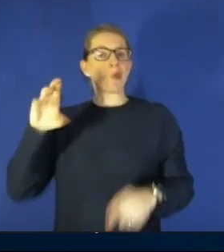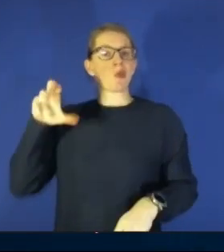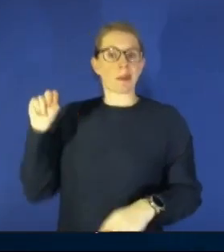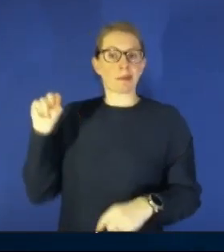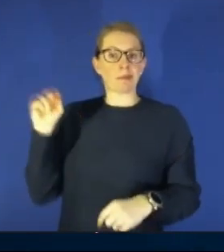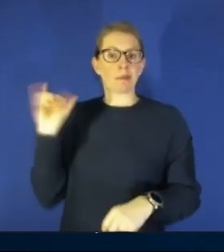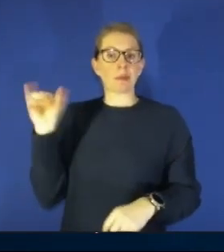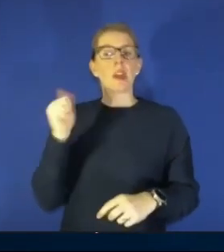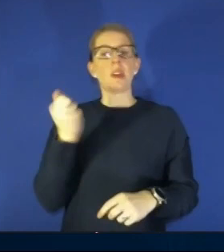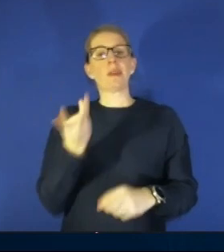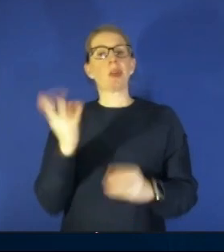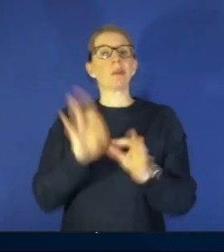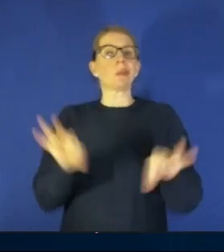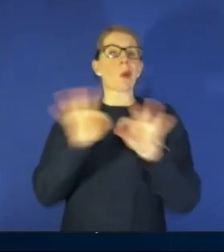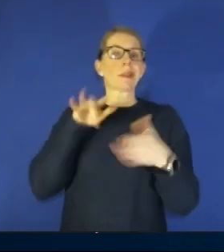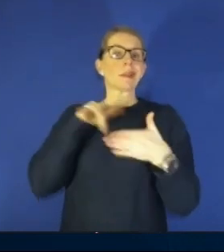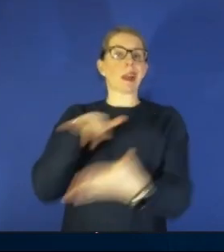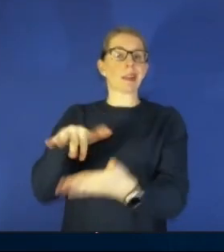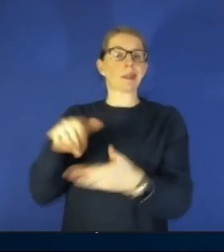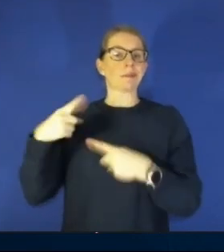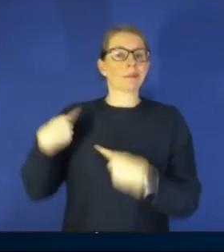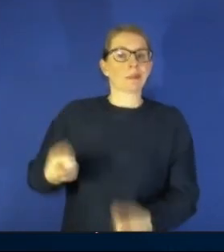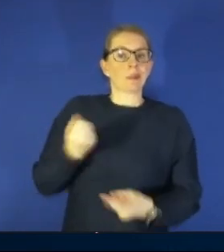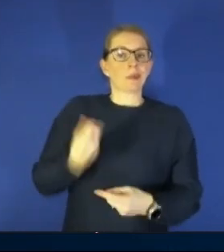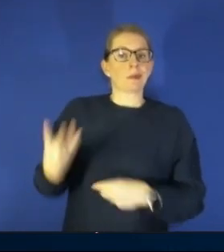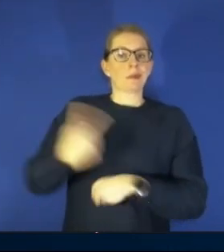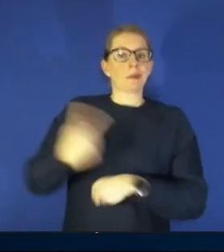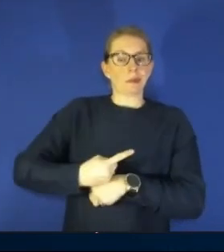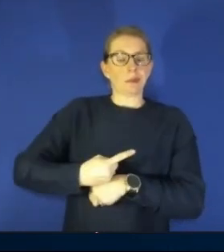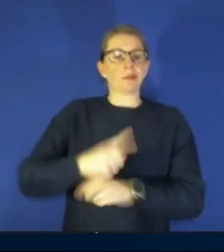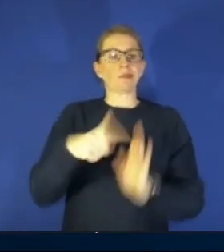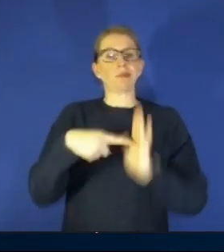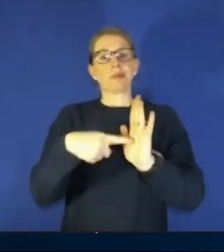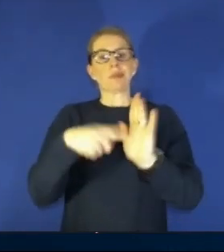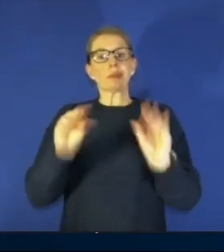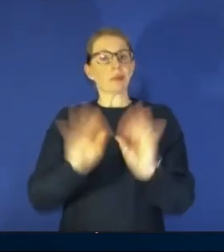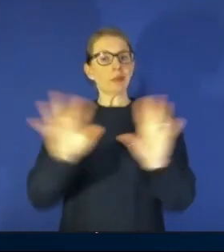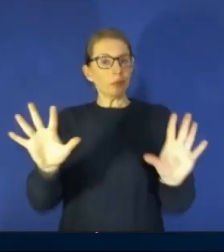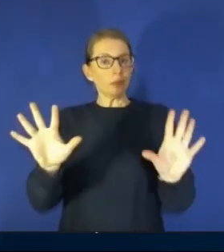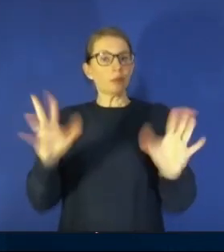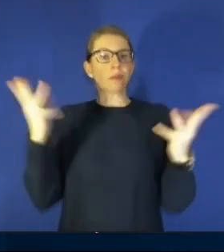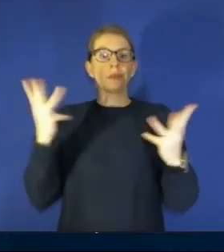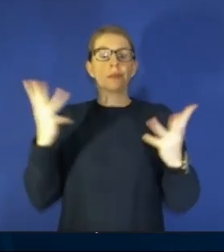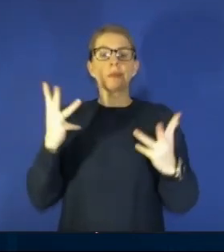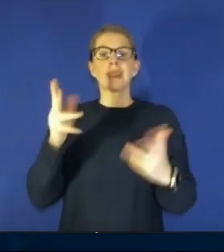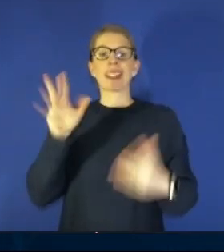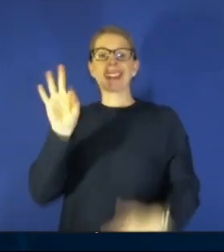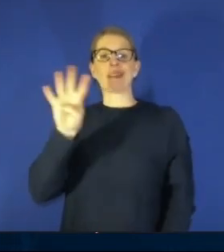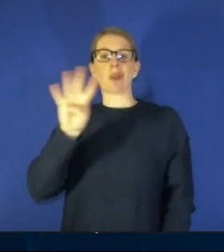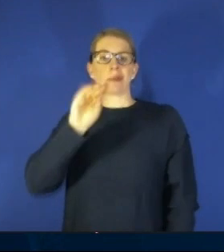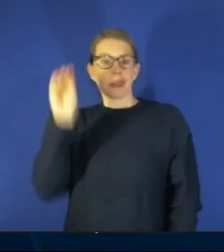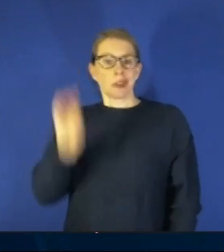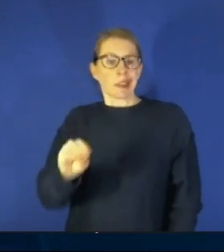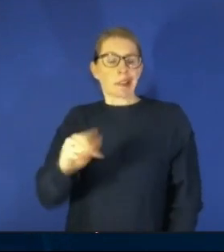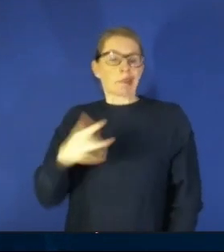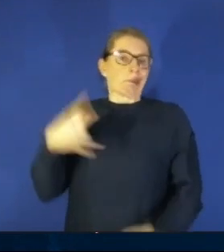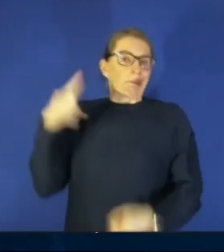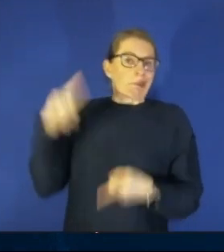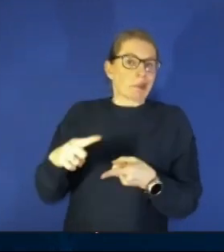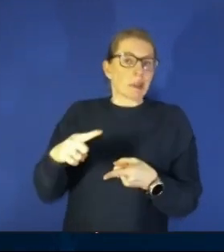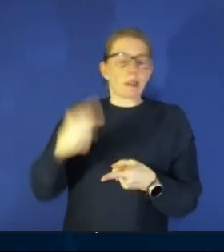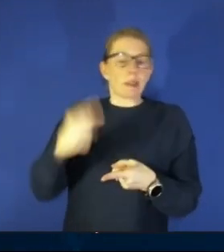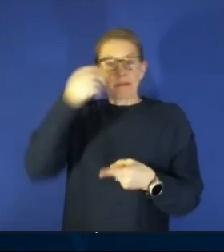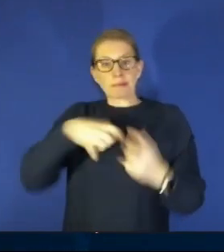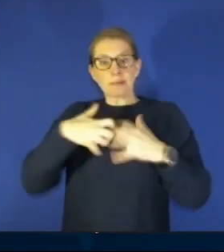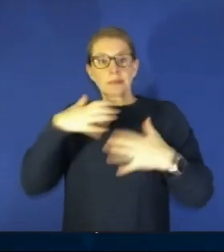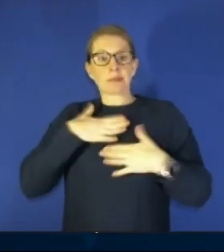that come out in the last couple of days. Yeah. So this one, it demonstrates really clearly that you're 94% less likely to have to go on a ventilator and die. That's kind of the